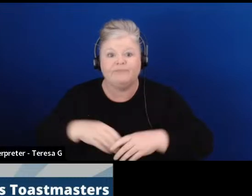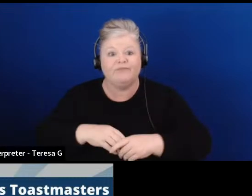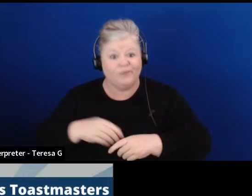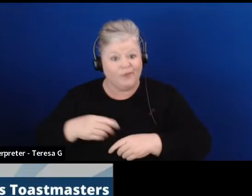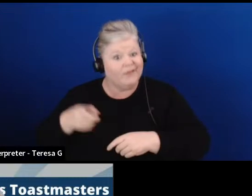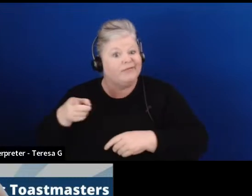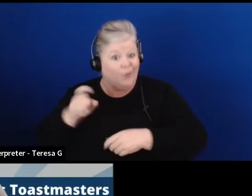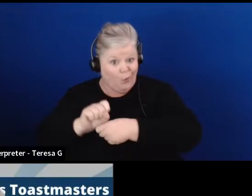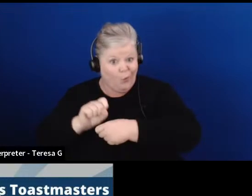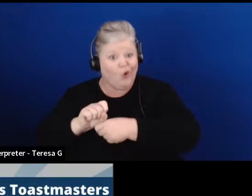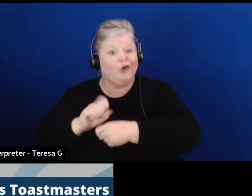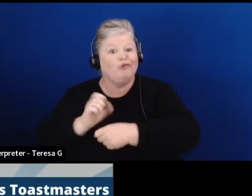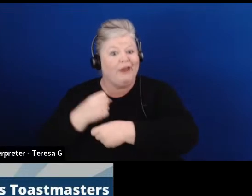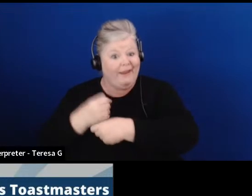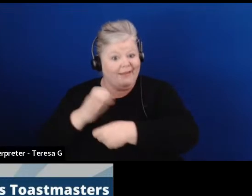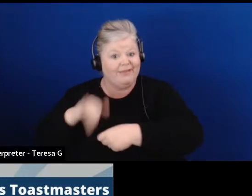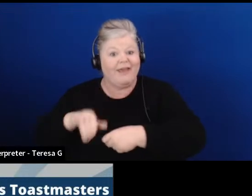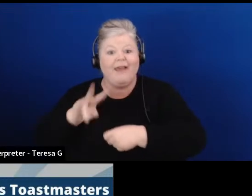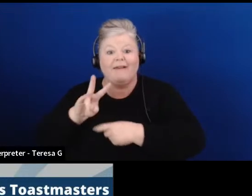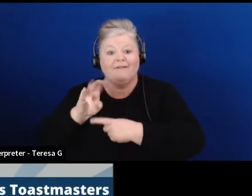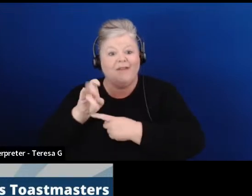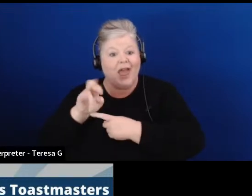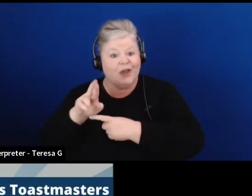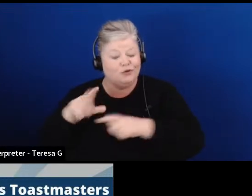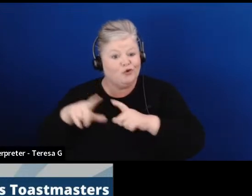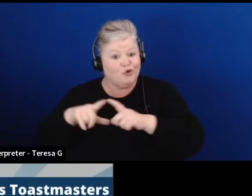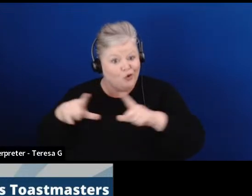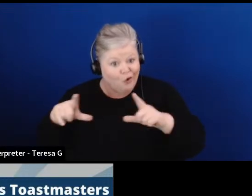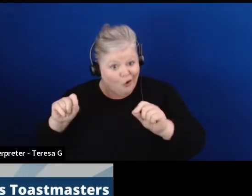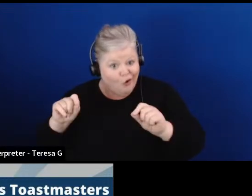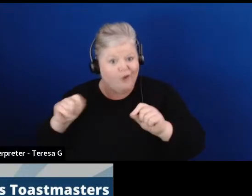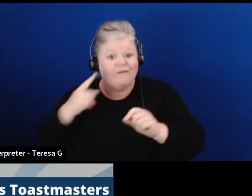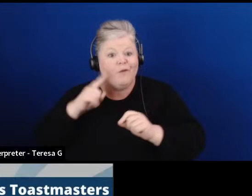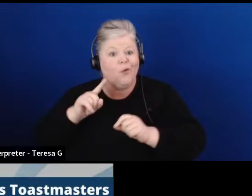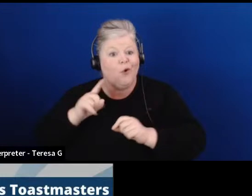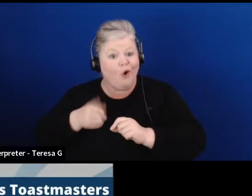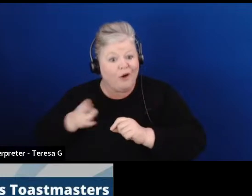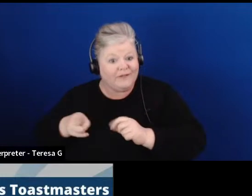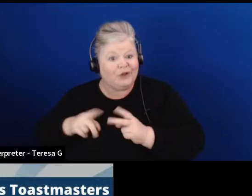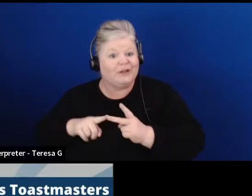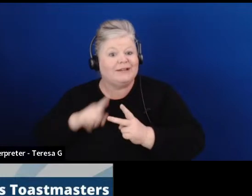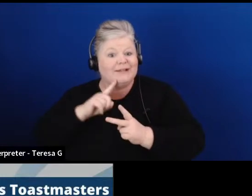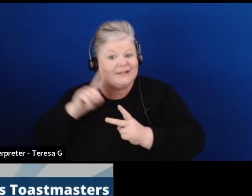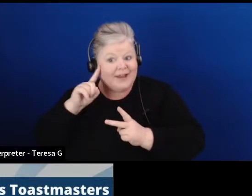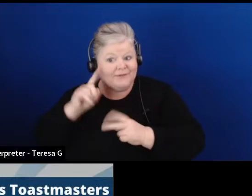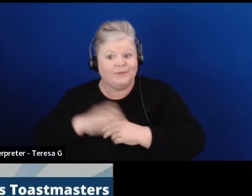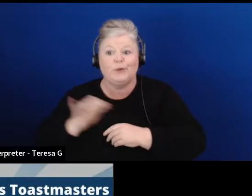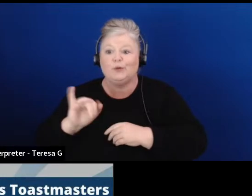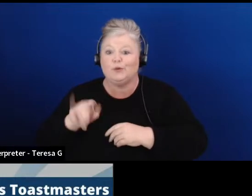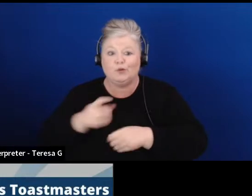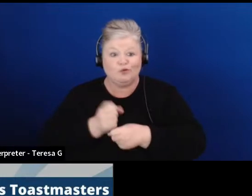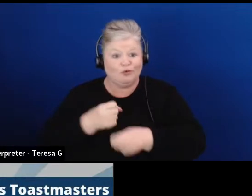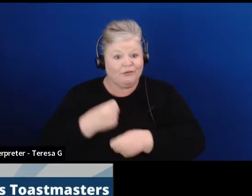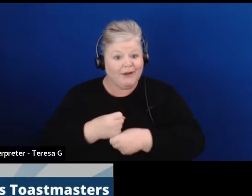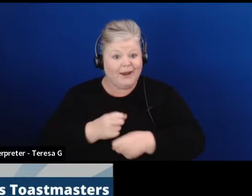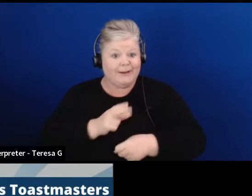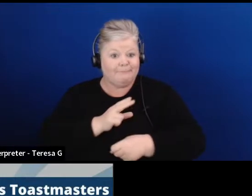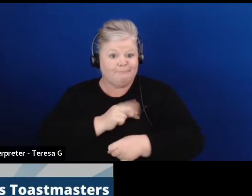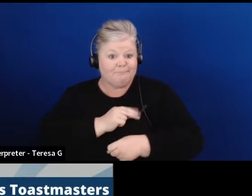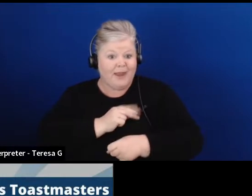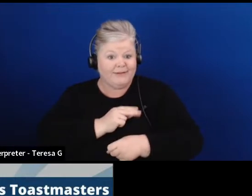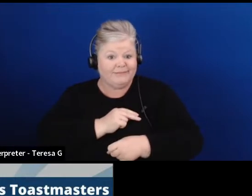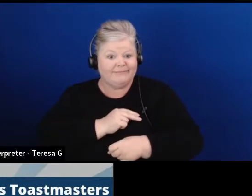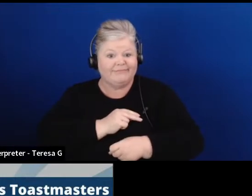advisor cards that we have for hard of hearing and deaf. They also worked on creating the Please